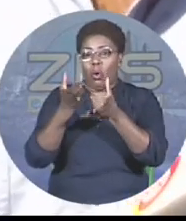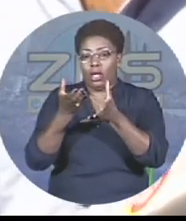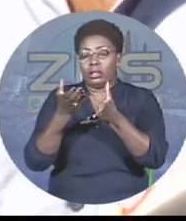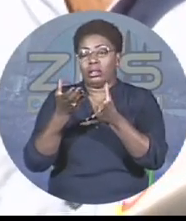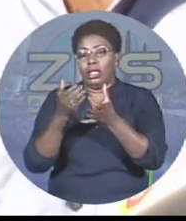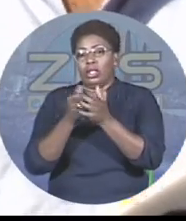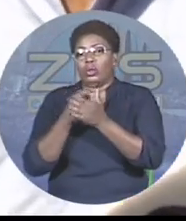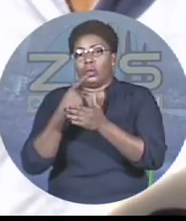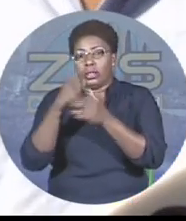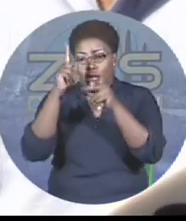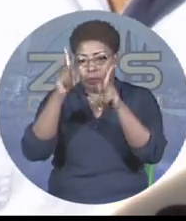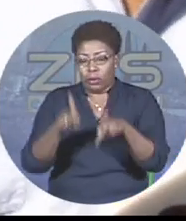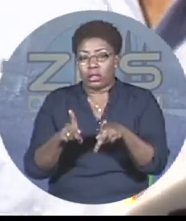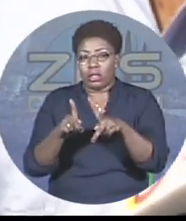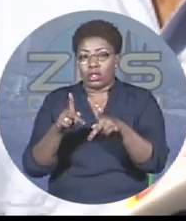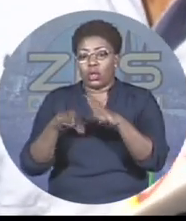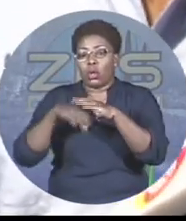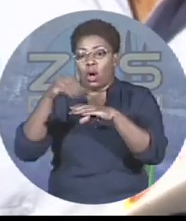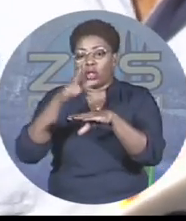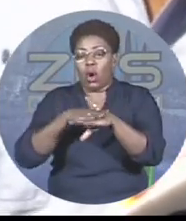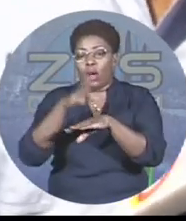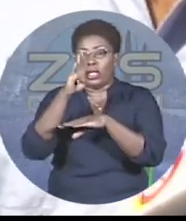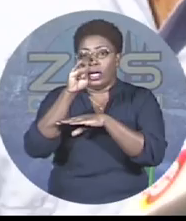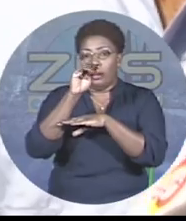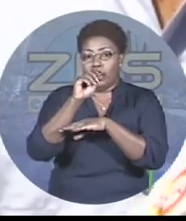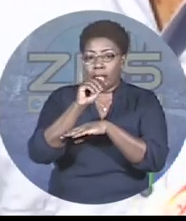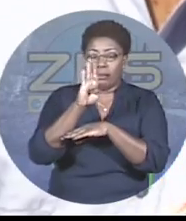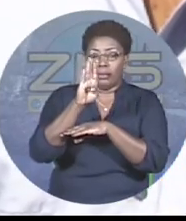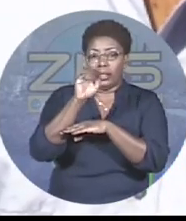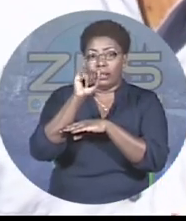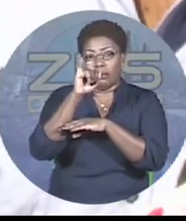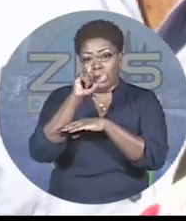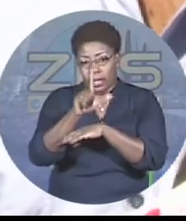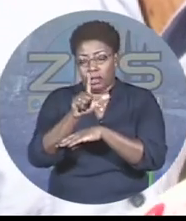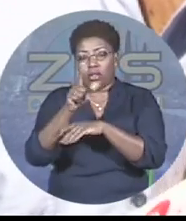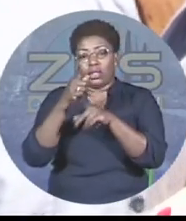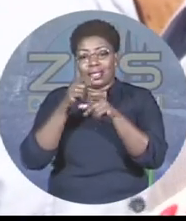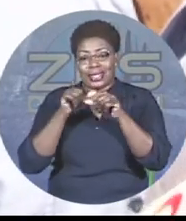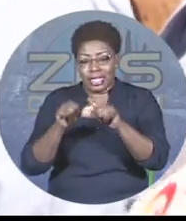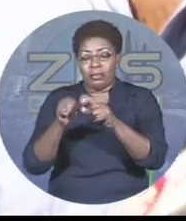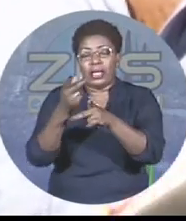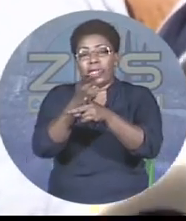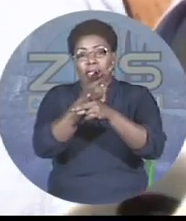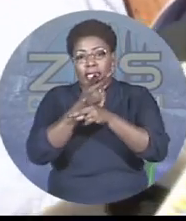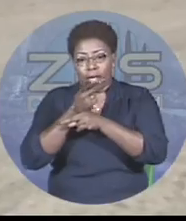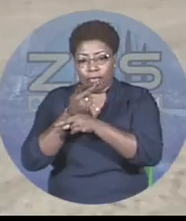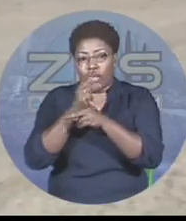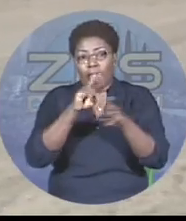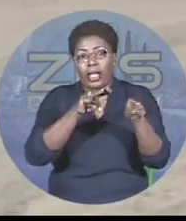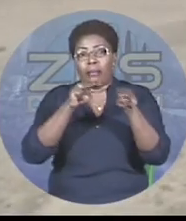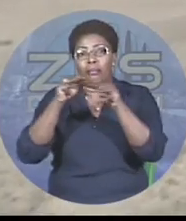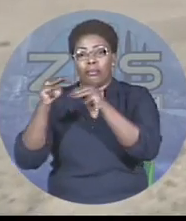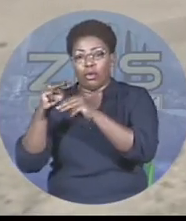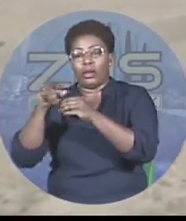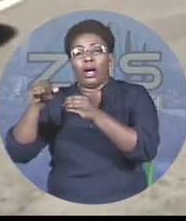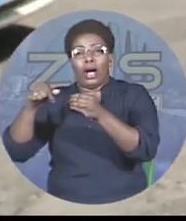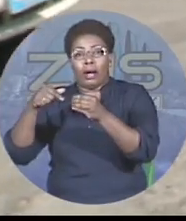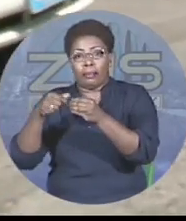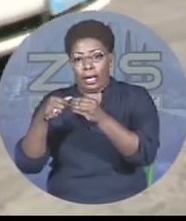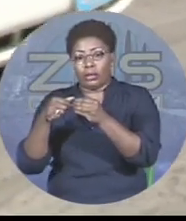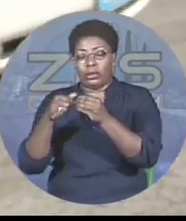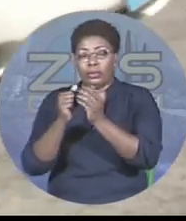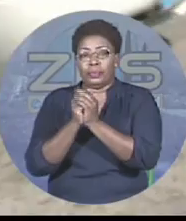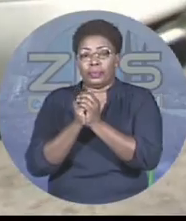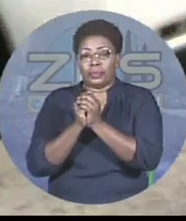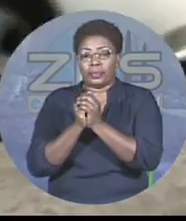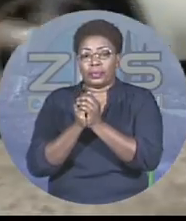advise persons who are privileged to be out on bail to be careful and cautious of their movement in society.